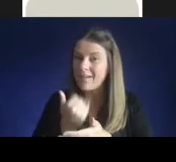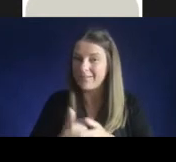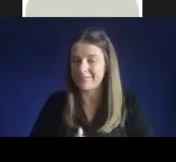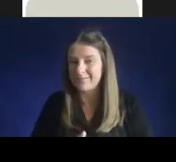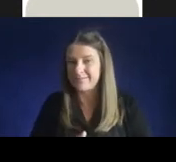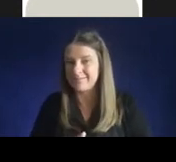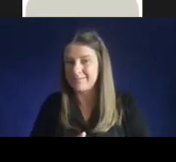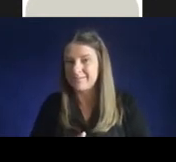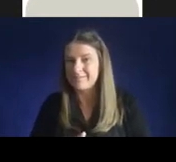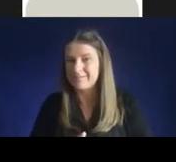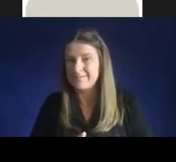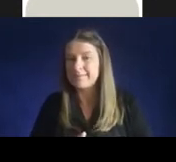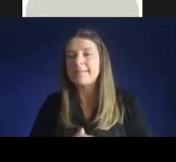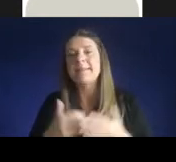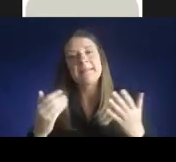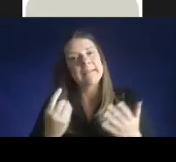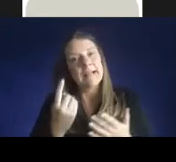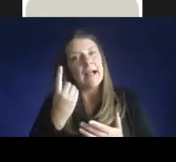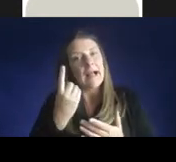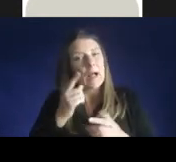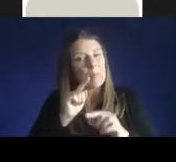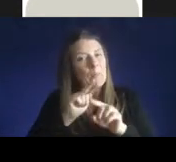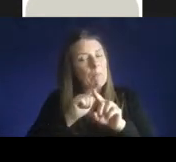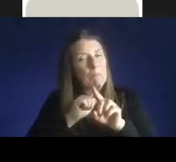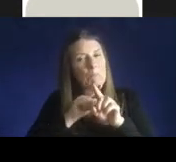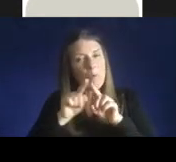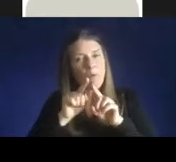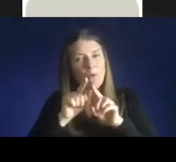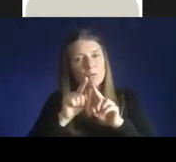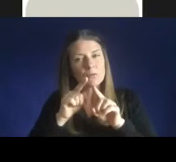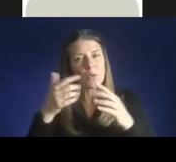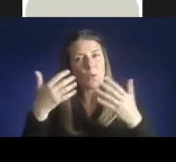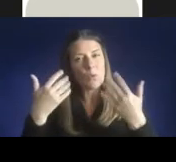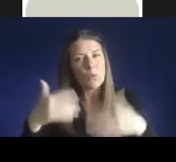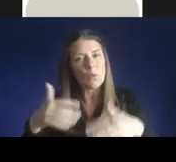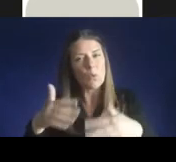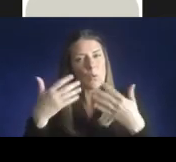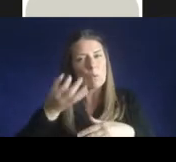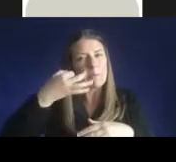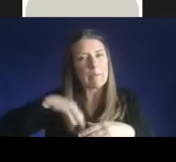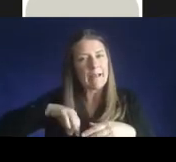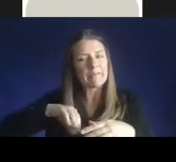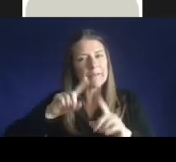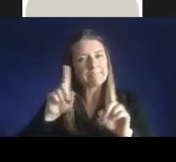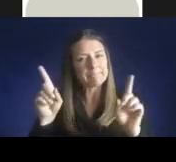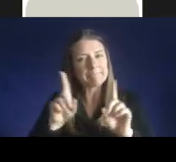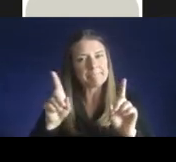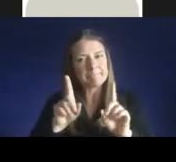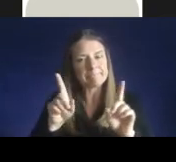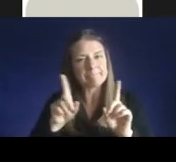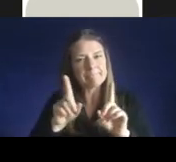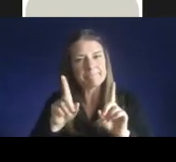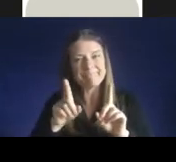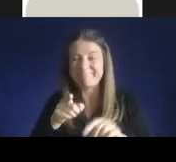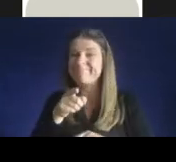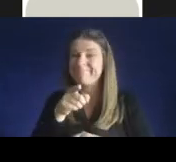And perhaps one of the most beneficial and essential resources is